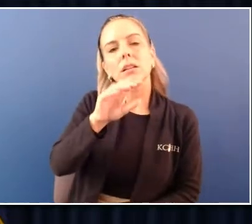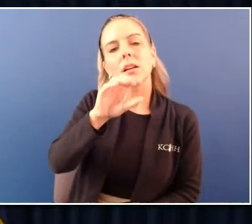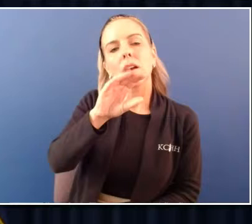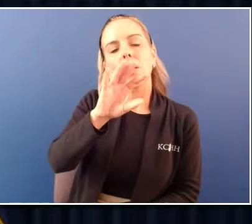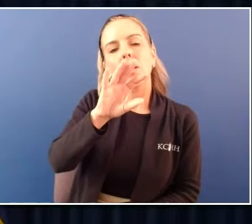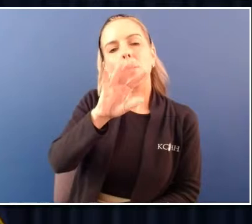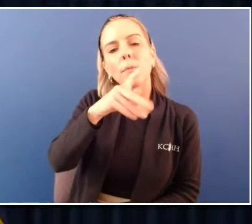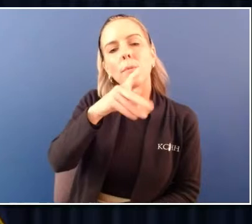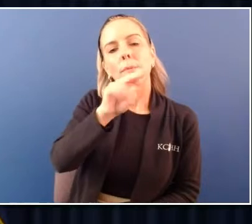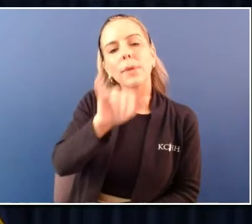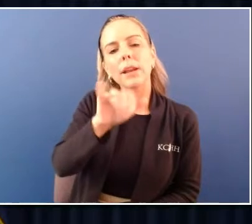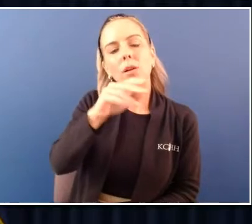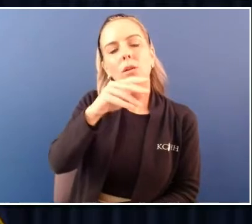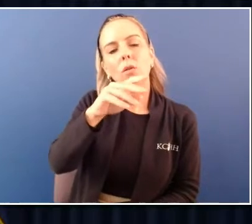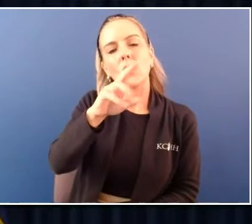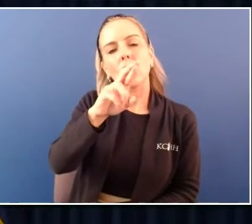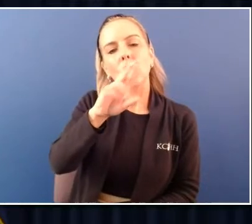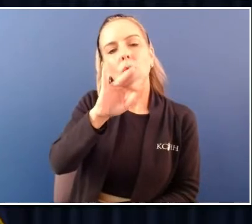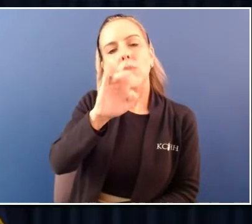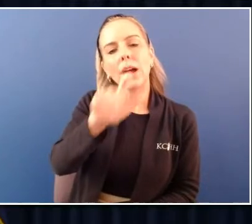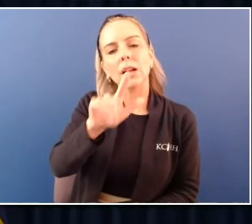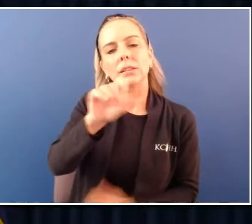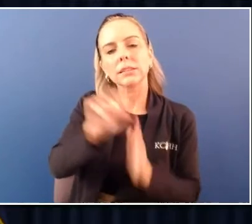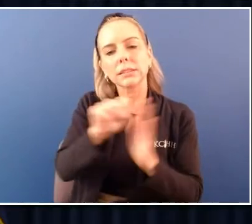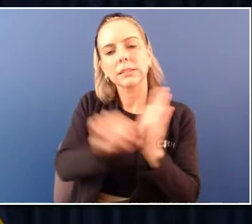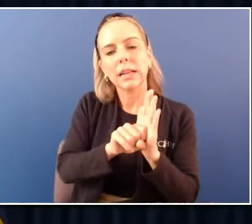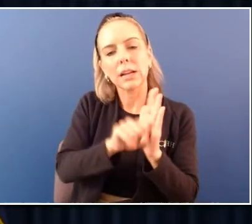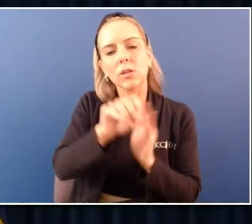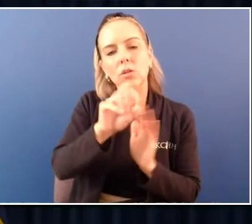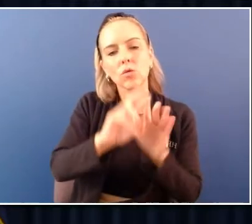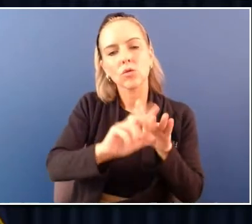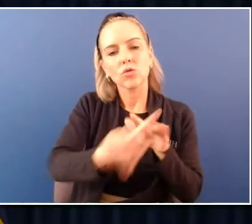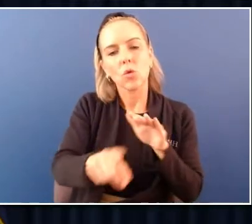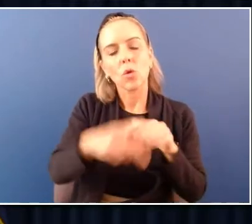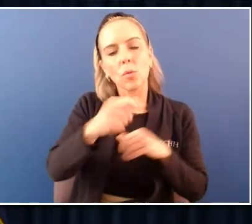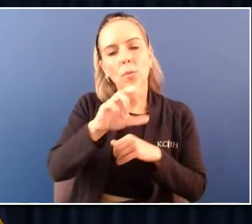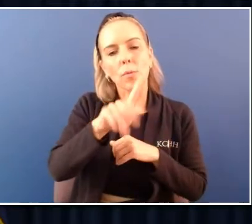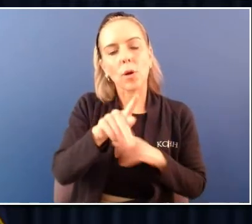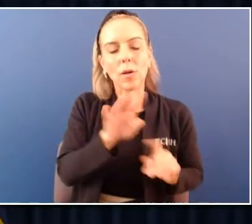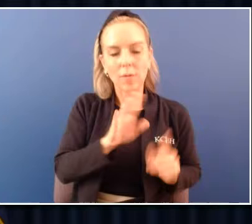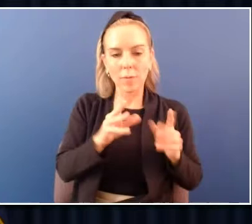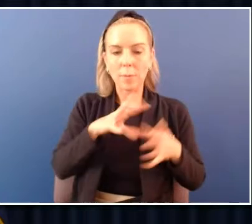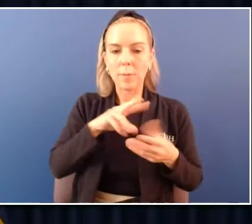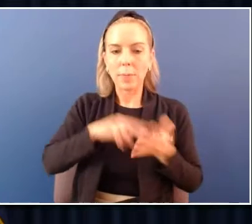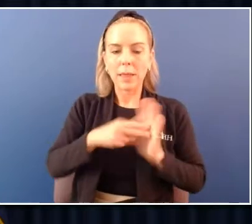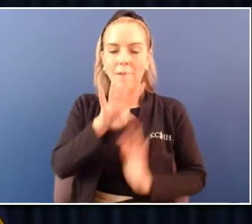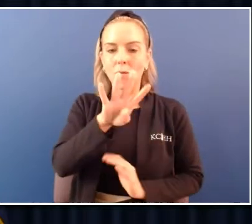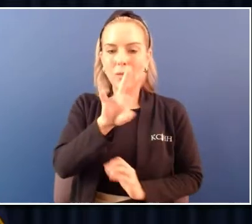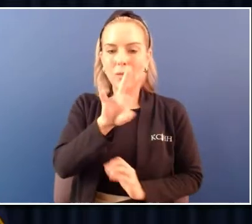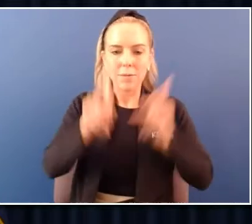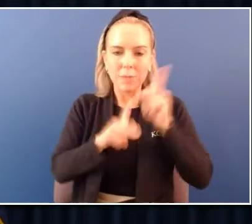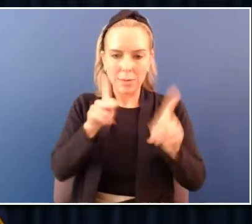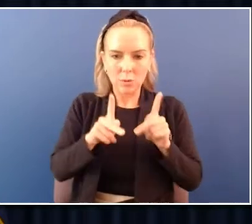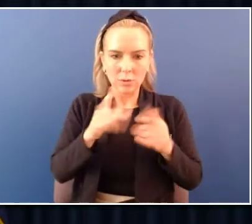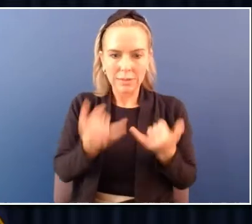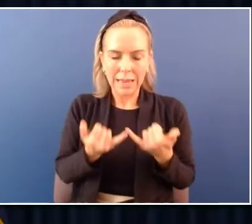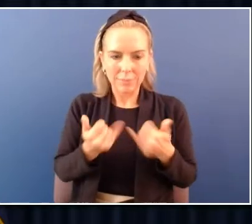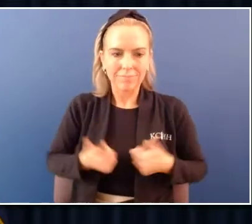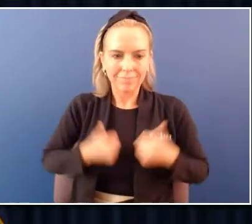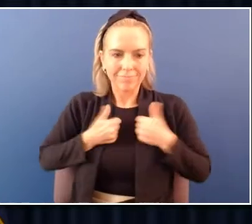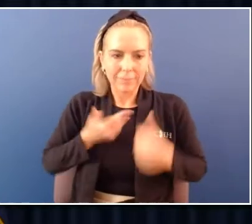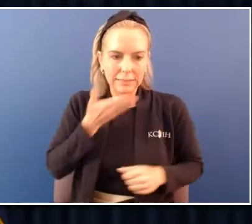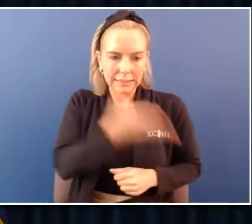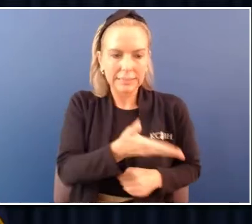currently have 12 families consisting of 47 individuals in 12 units. This is now the second time we've opened that